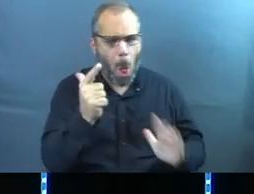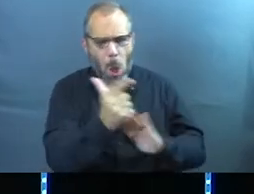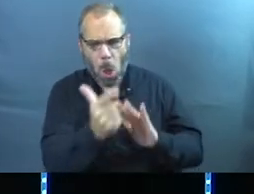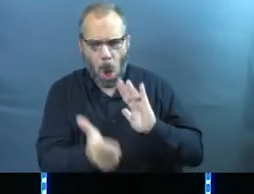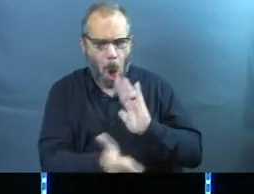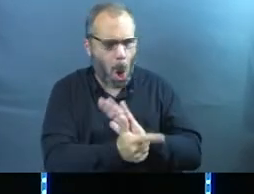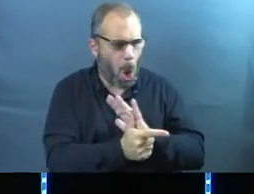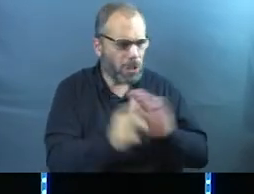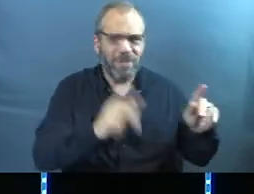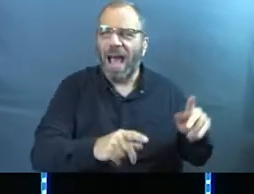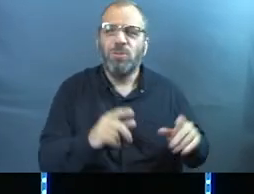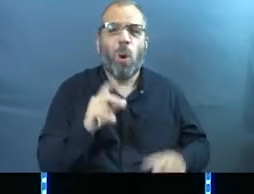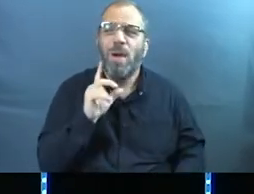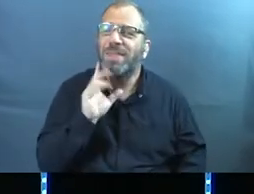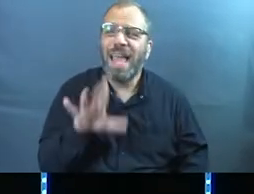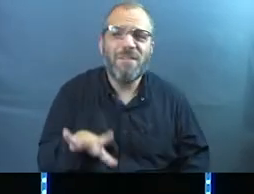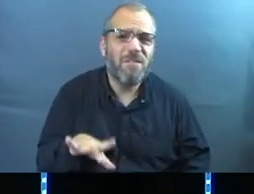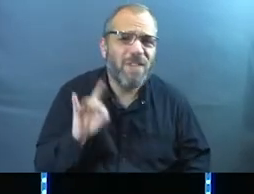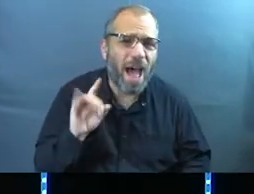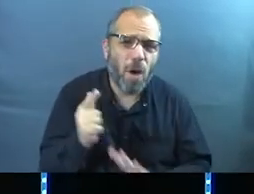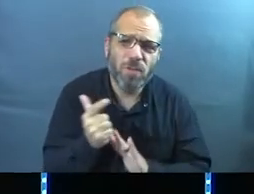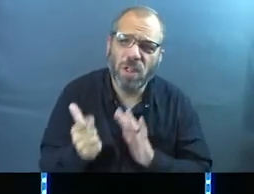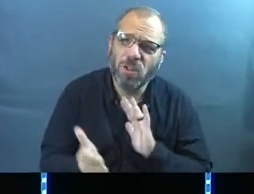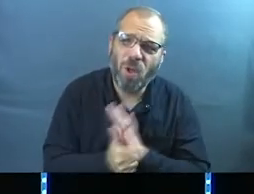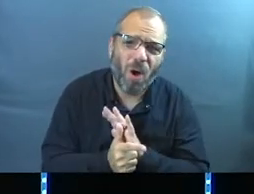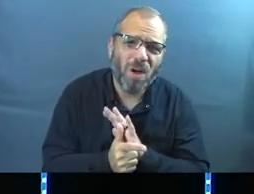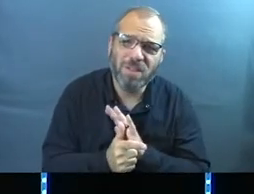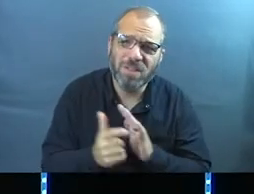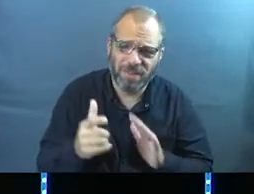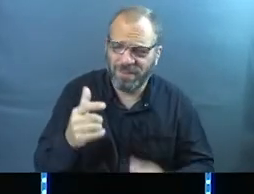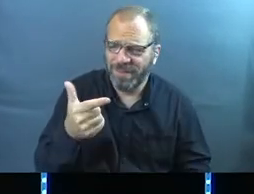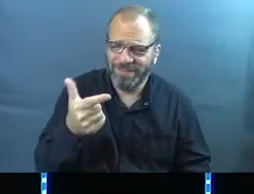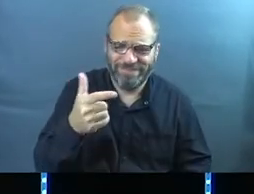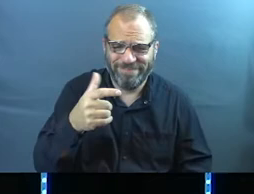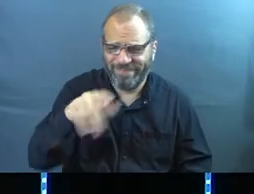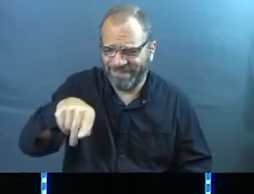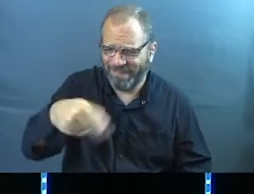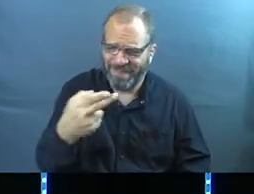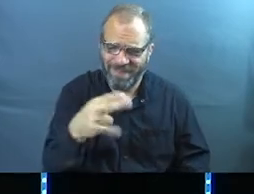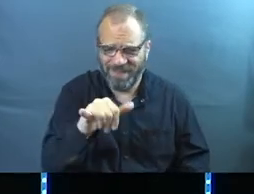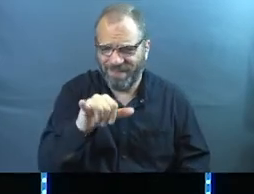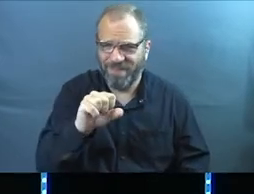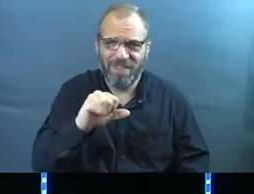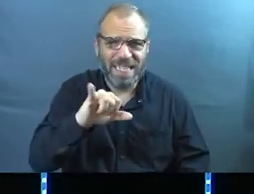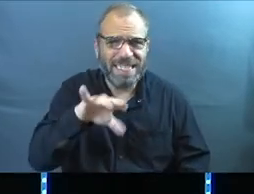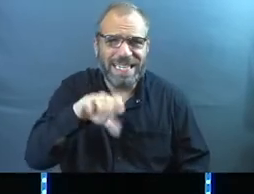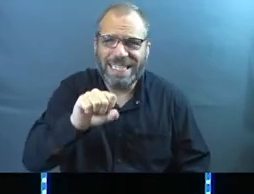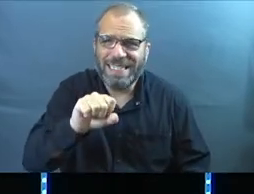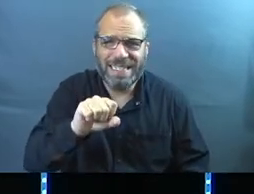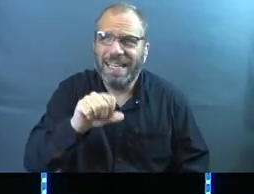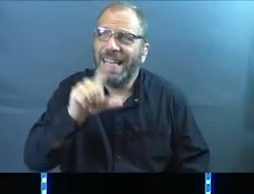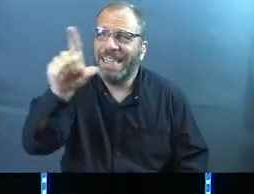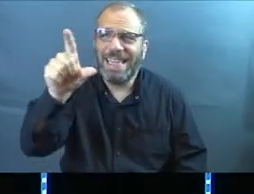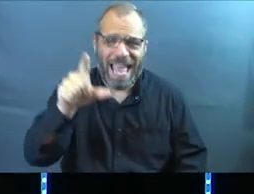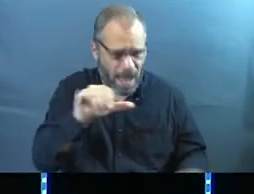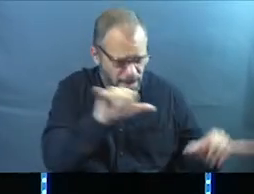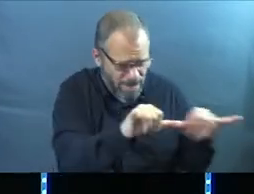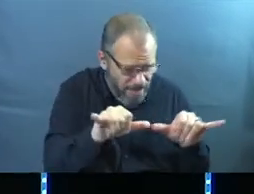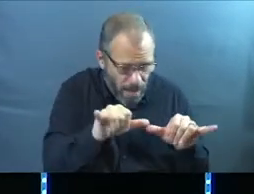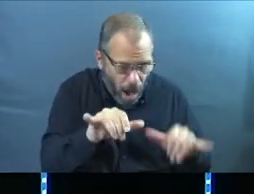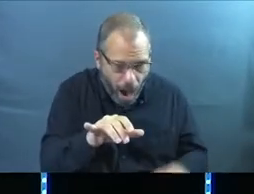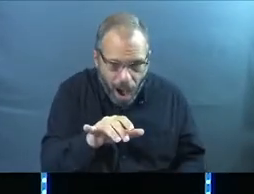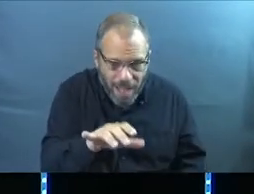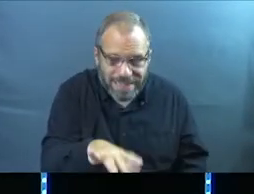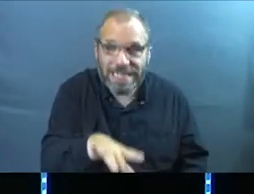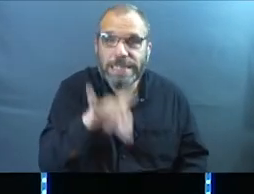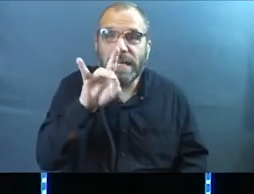of physics. All they did was discover the laws of physics that were already there. They didn't make up anything. They simply measured and